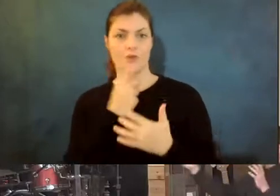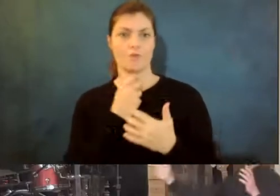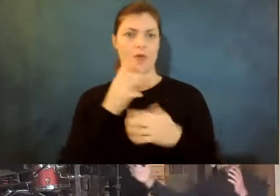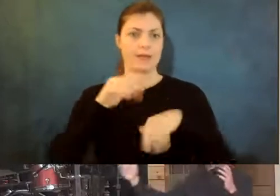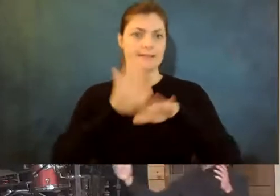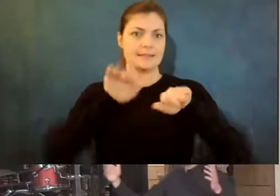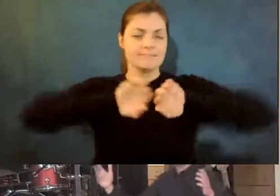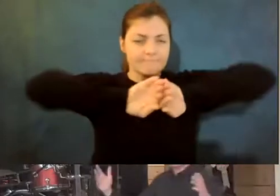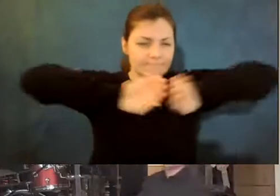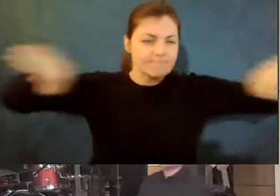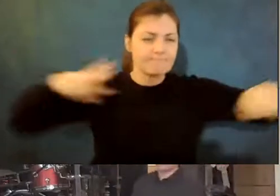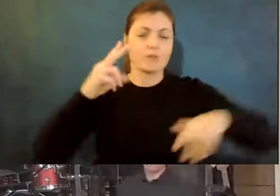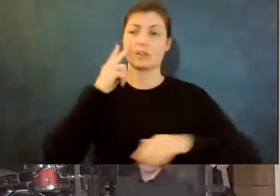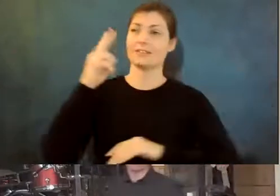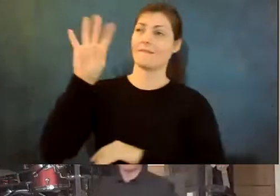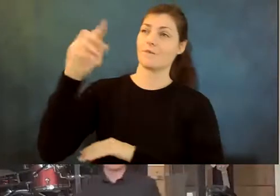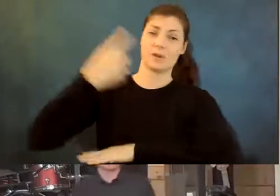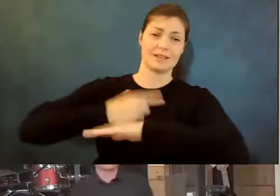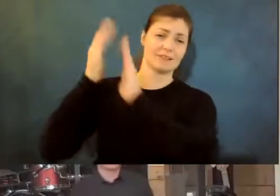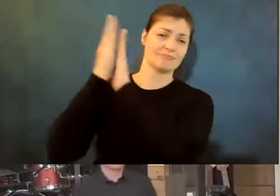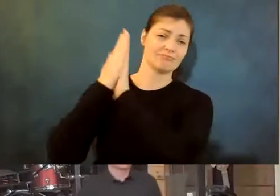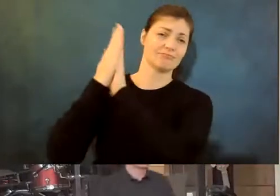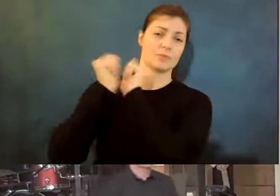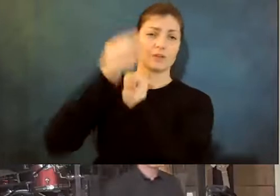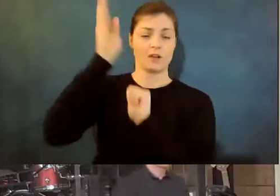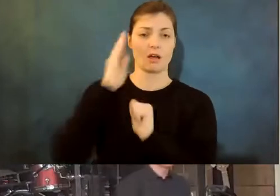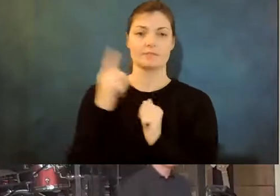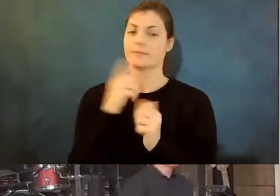encountered God for 40 days on Mount Sinai. He says, I want more.